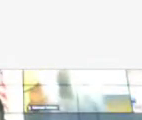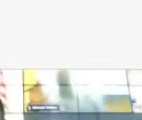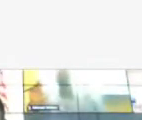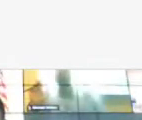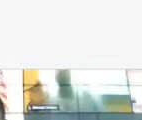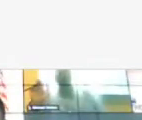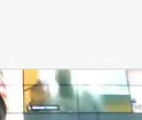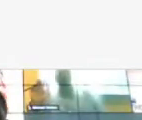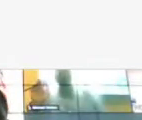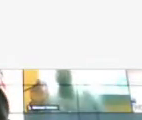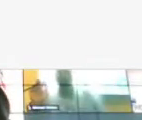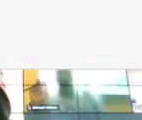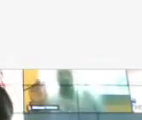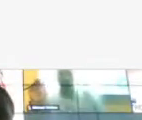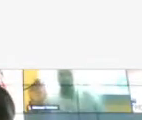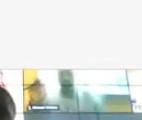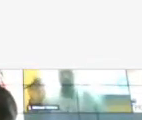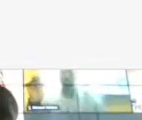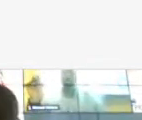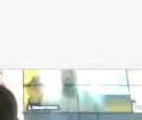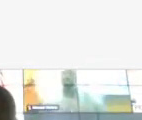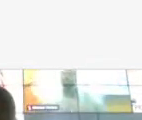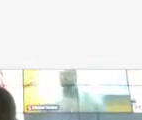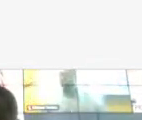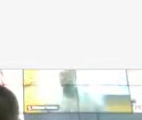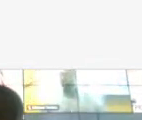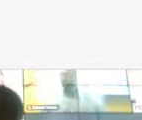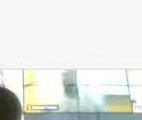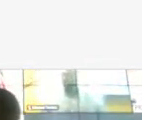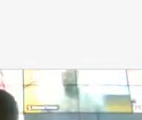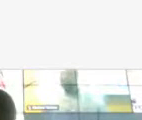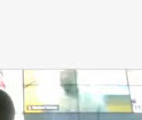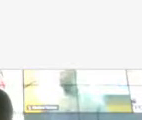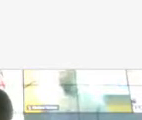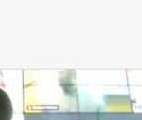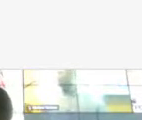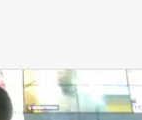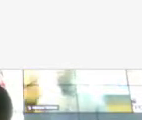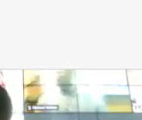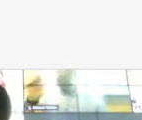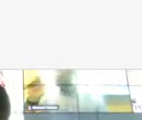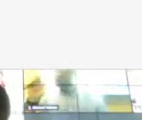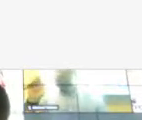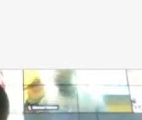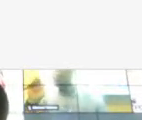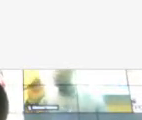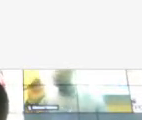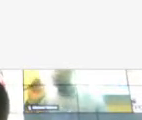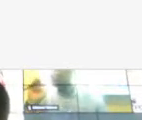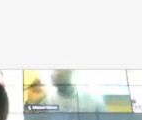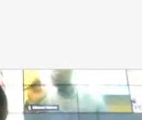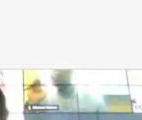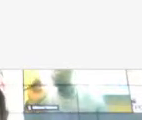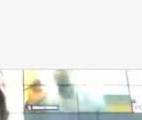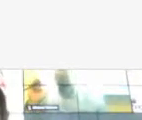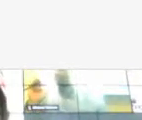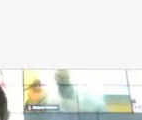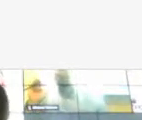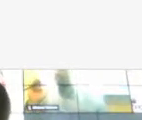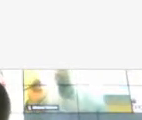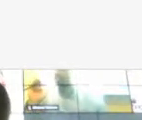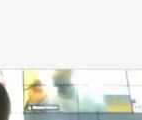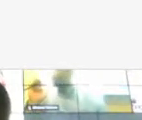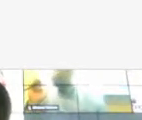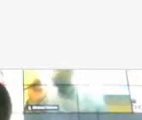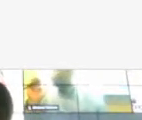Jim, speak. Thank you, appreciate y'all. I think we have approximately, is it